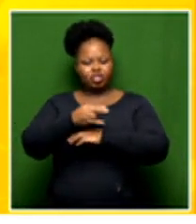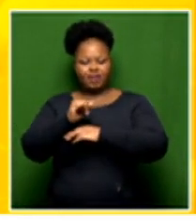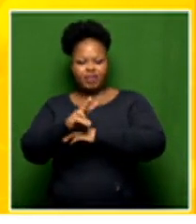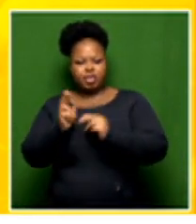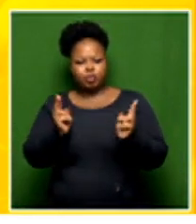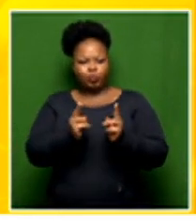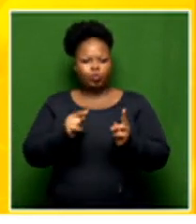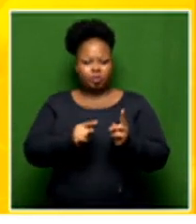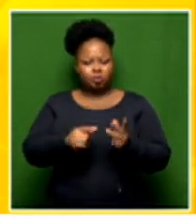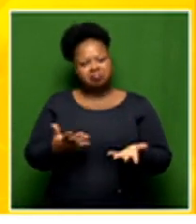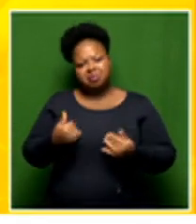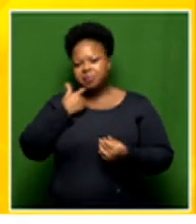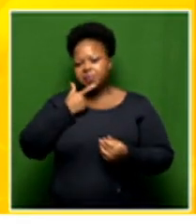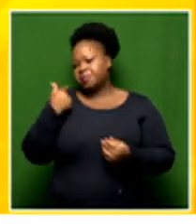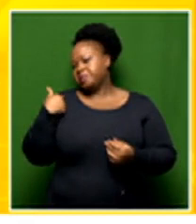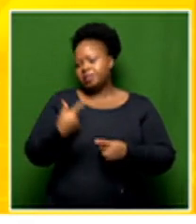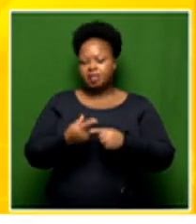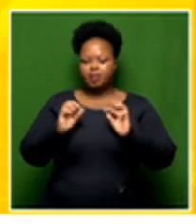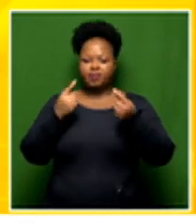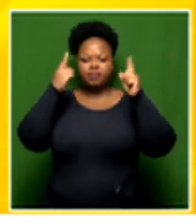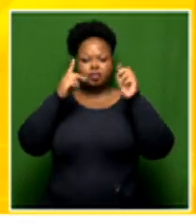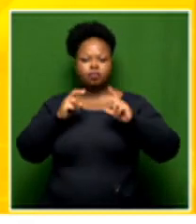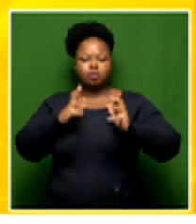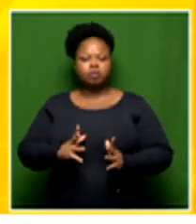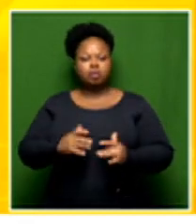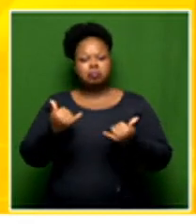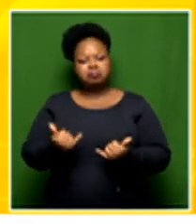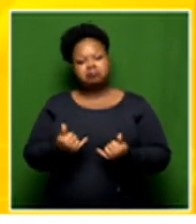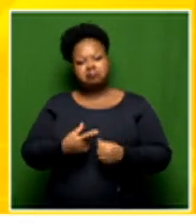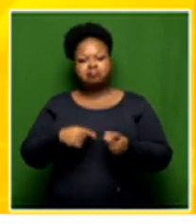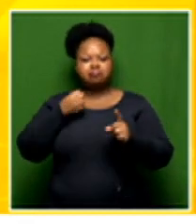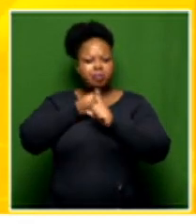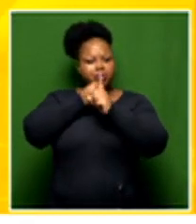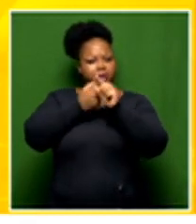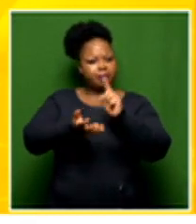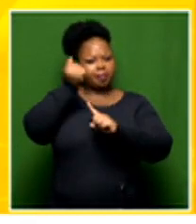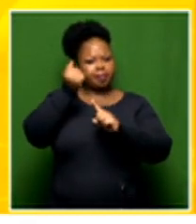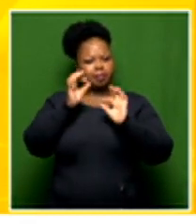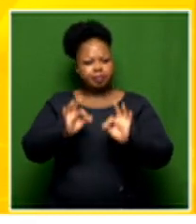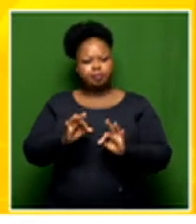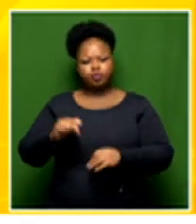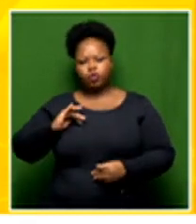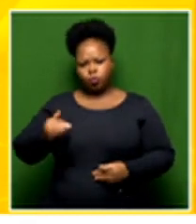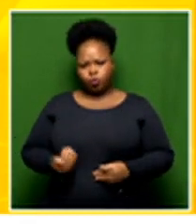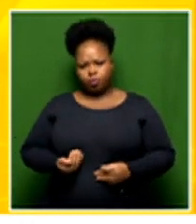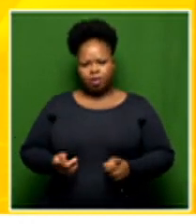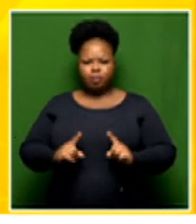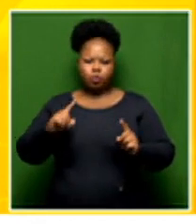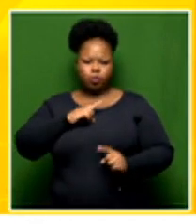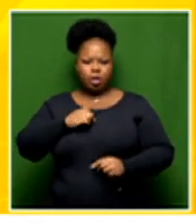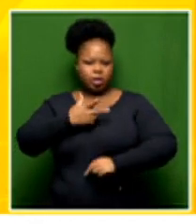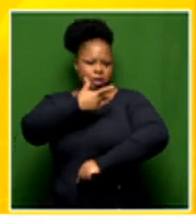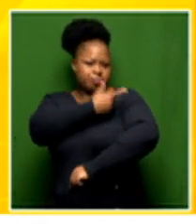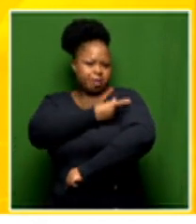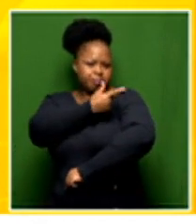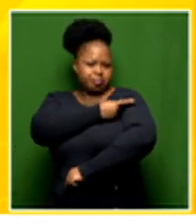virus, I should say. And just recently, Wits researchers made a breakthrough in the prevention of this illness among women by coming up with